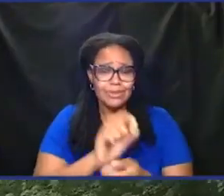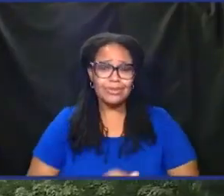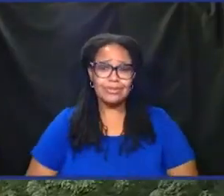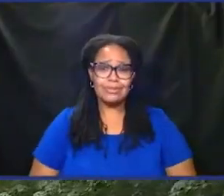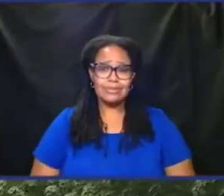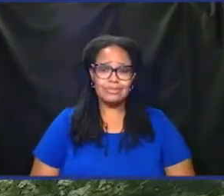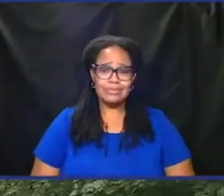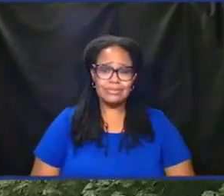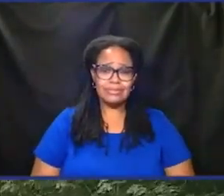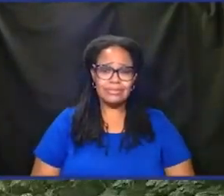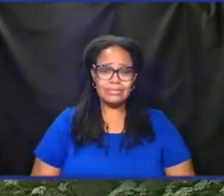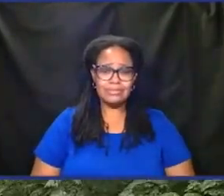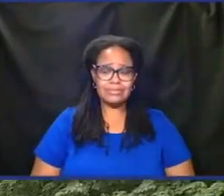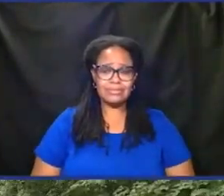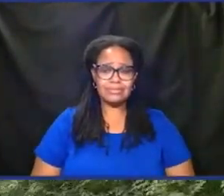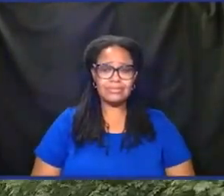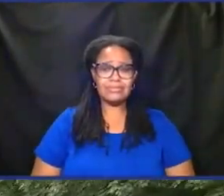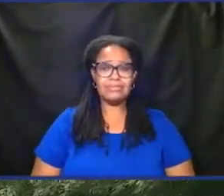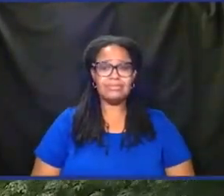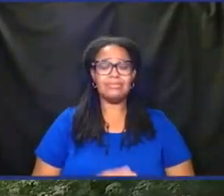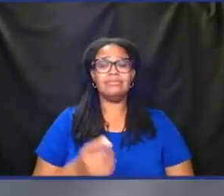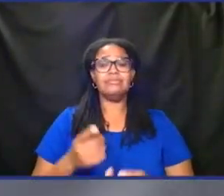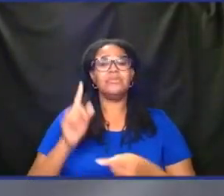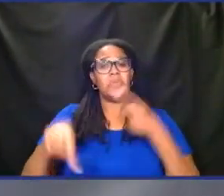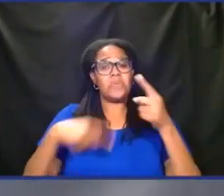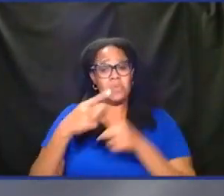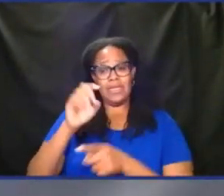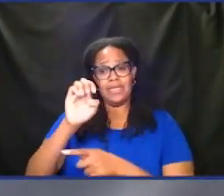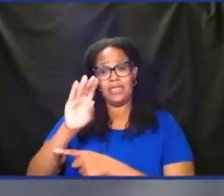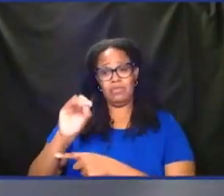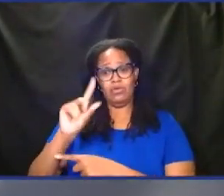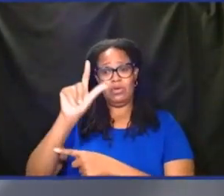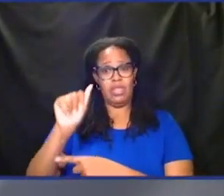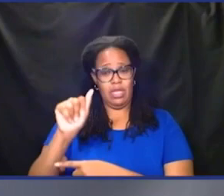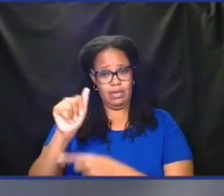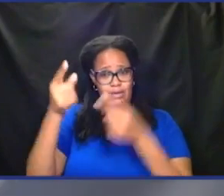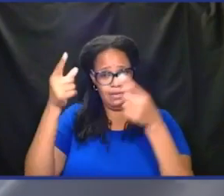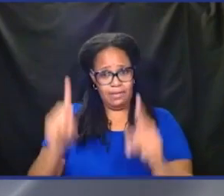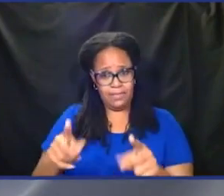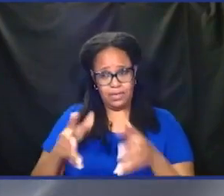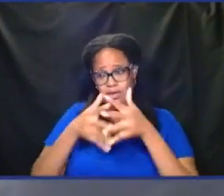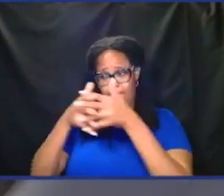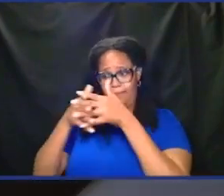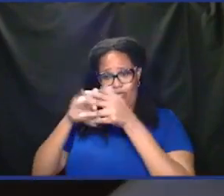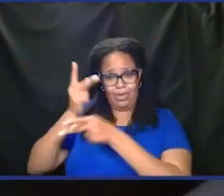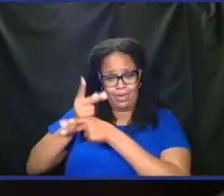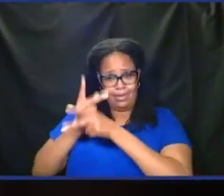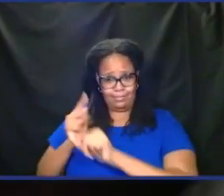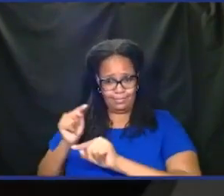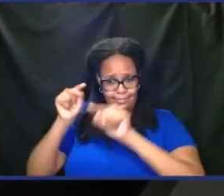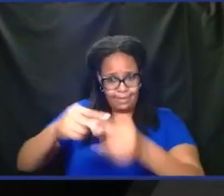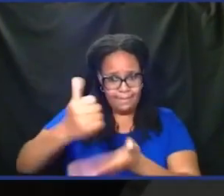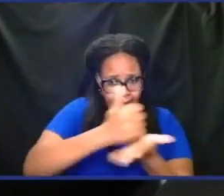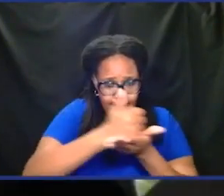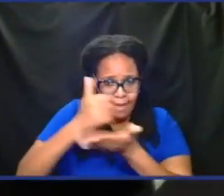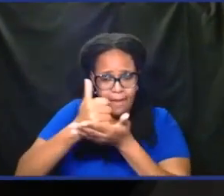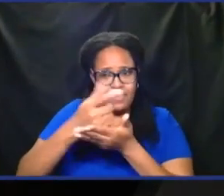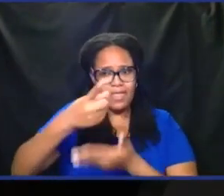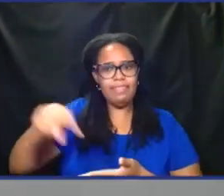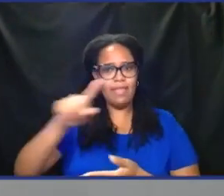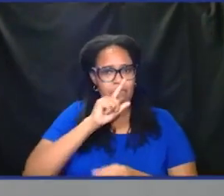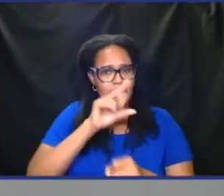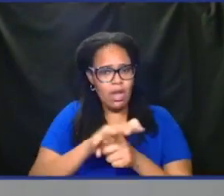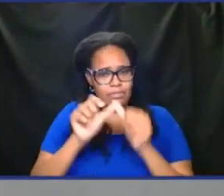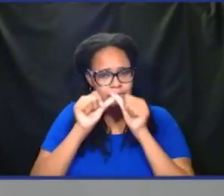After responding to the Ebola crisis, Americares worked to strengthen Liberia's health